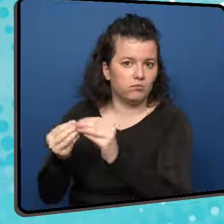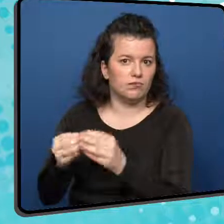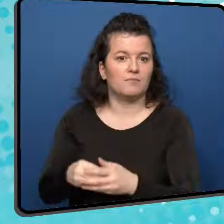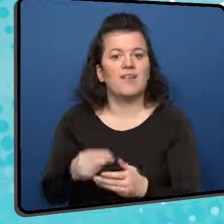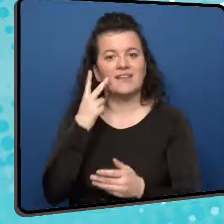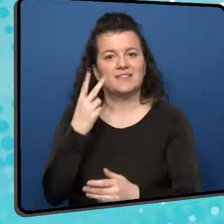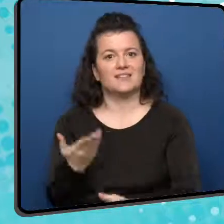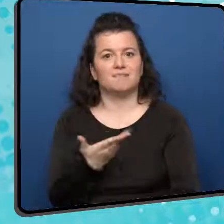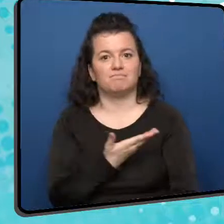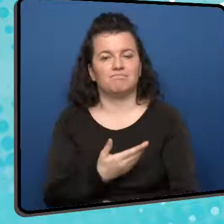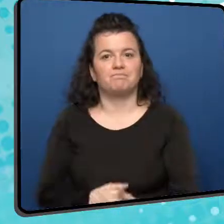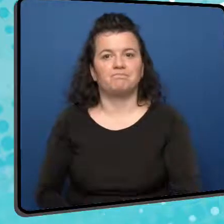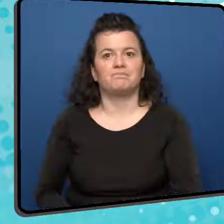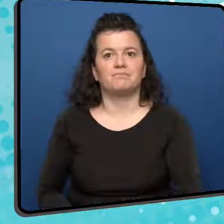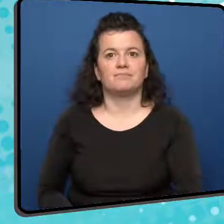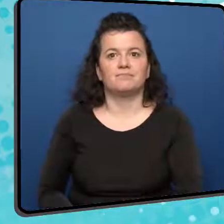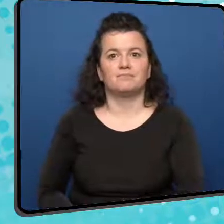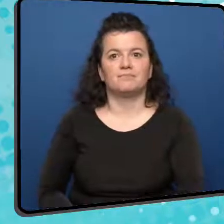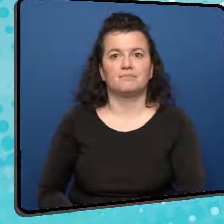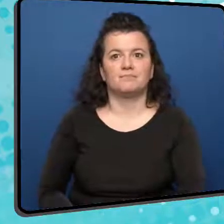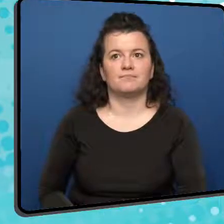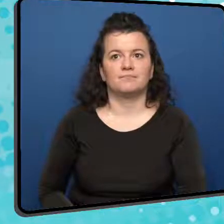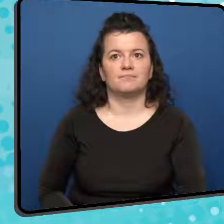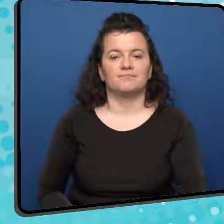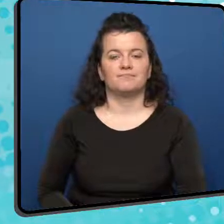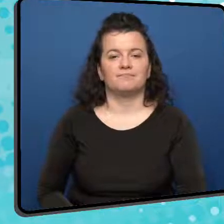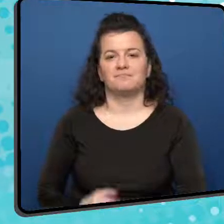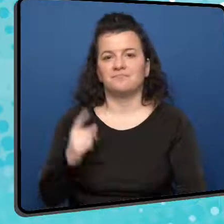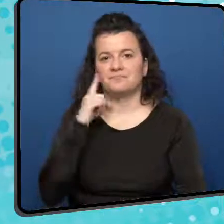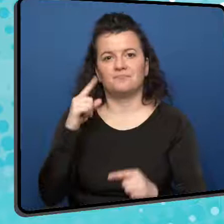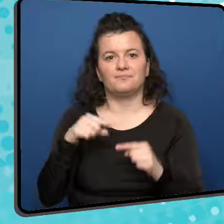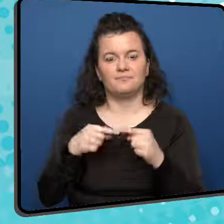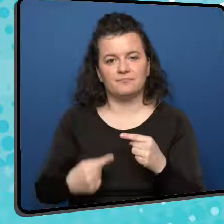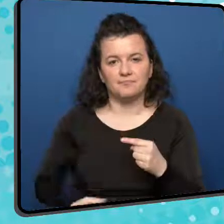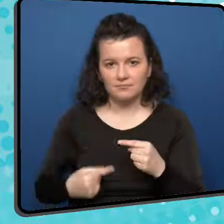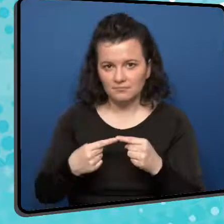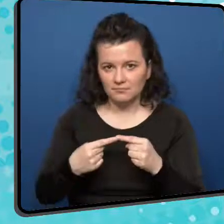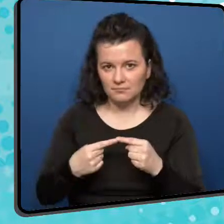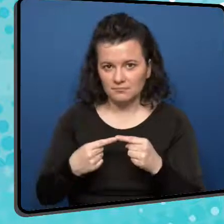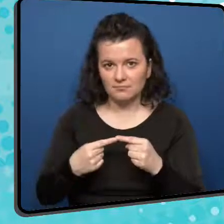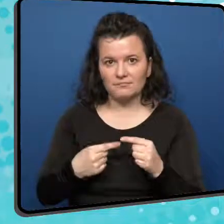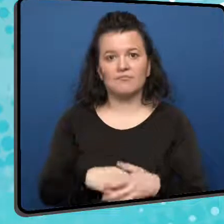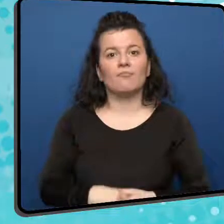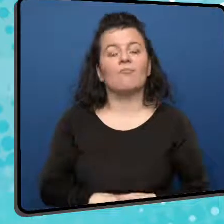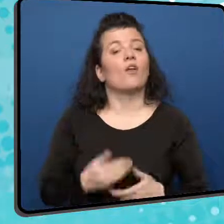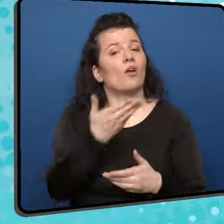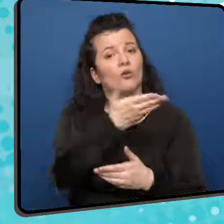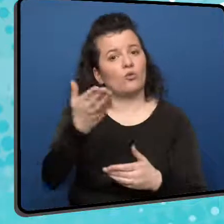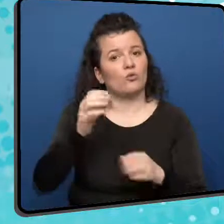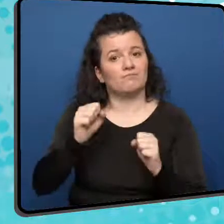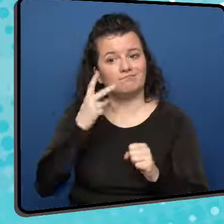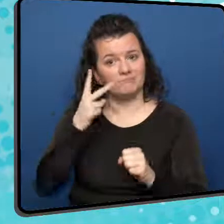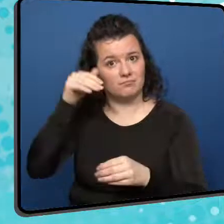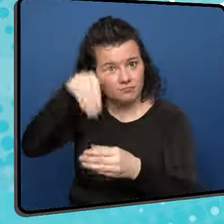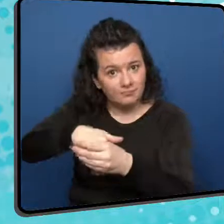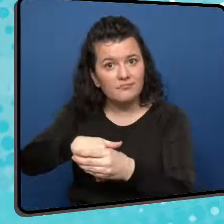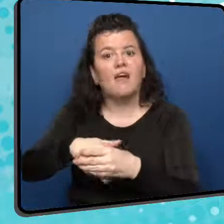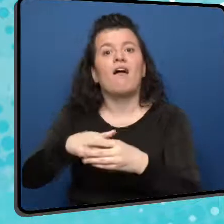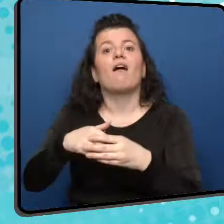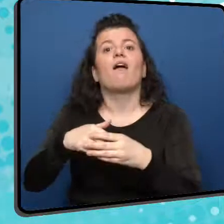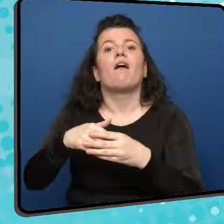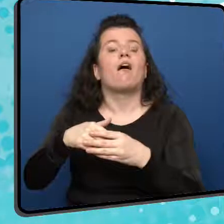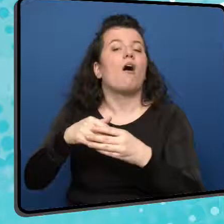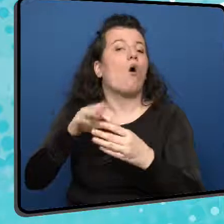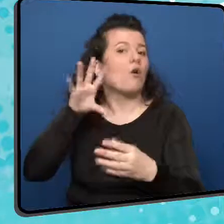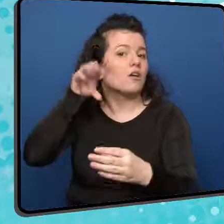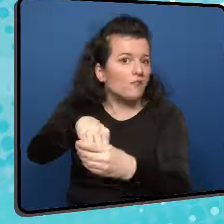microsoft.com/bot builder community. And whenever you will go over there, you'll find a couple of people, so you can contact either me, Gary, or there